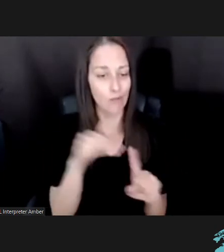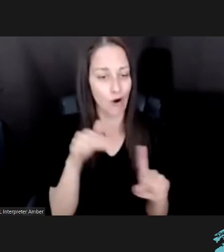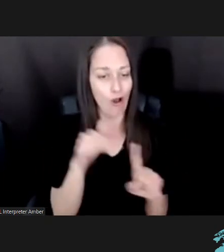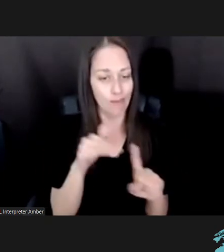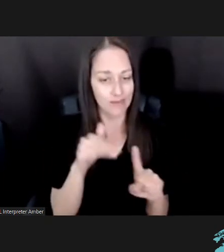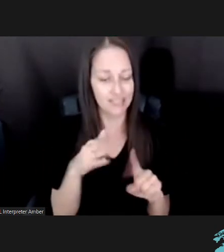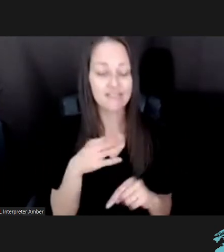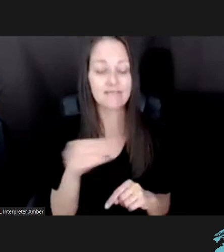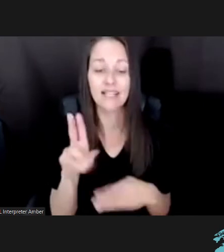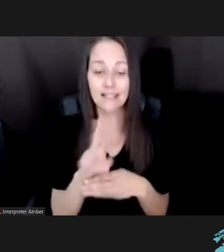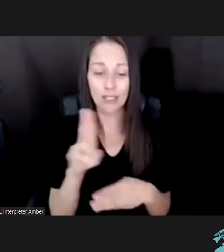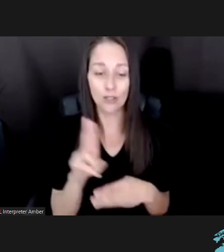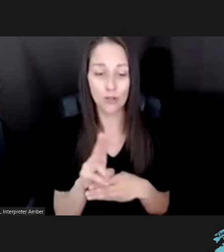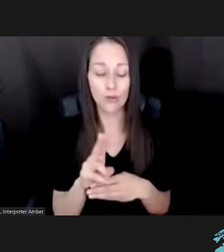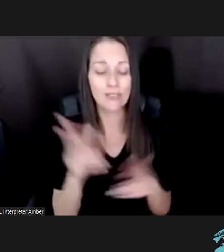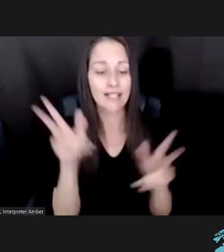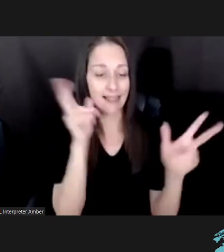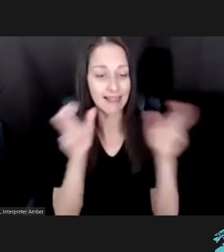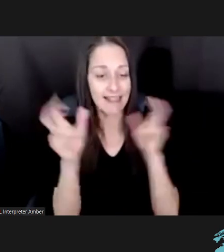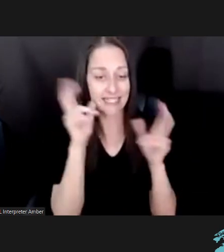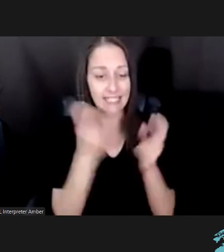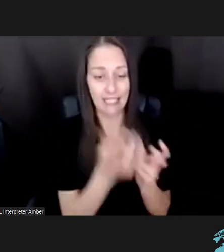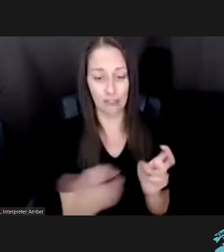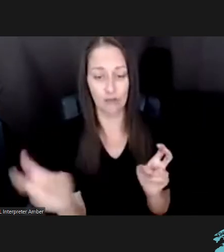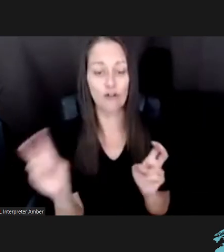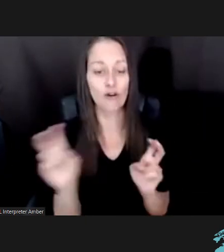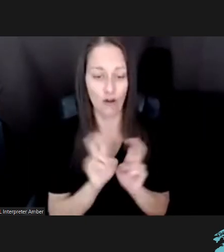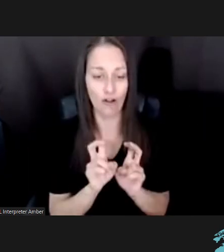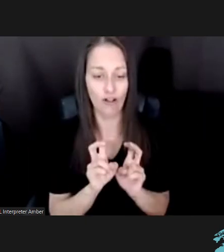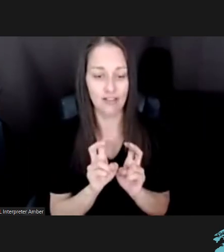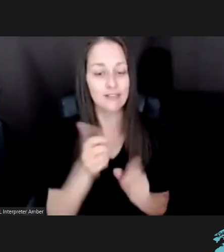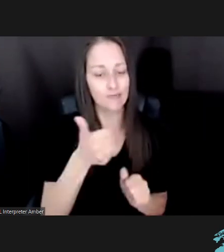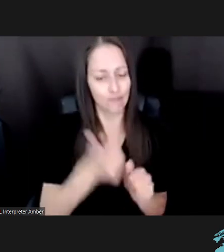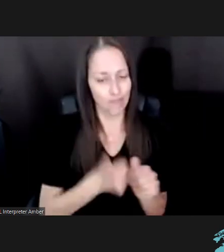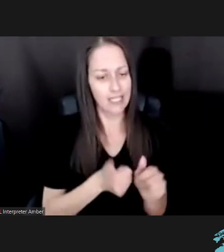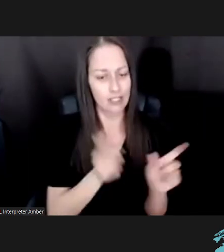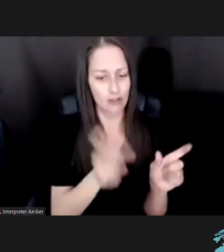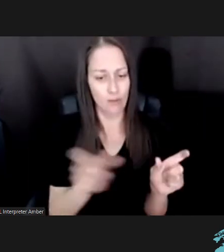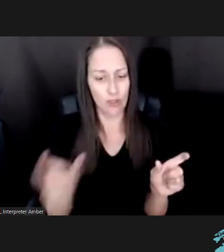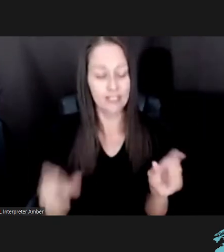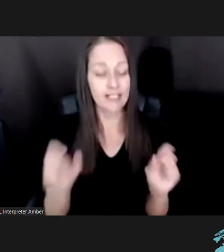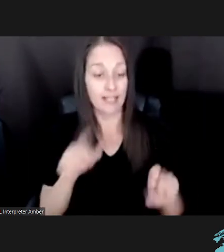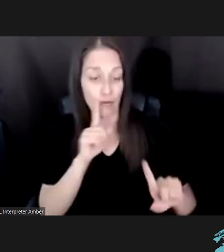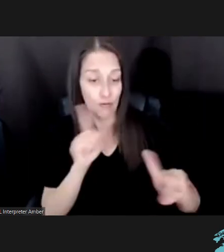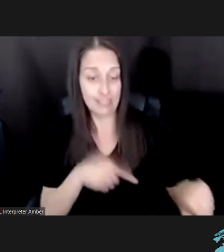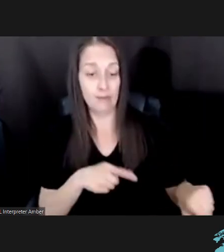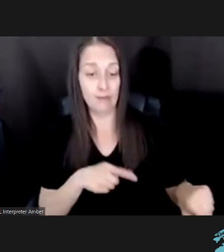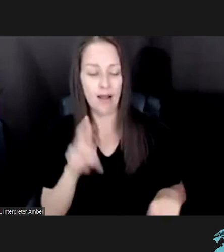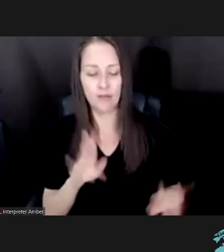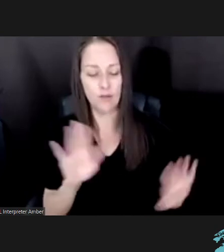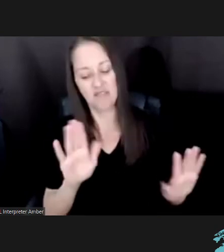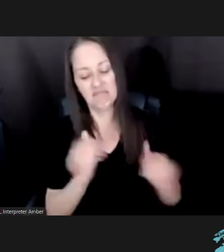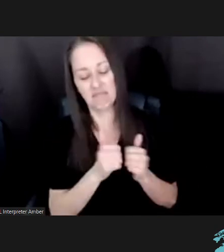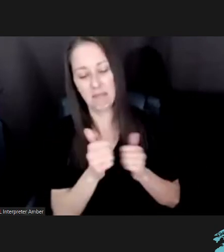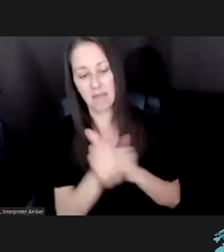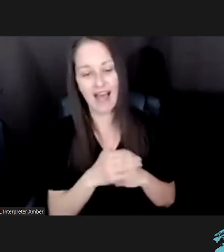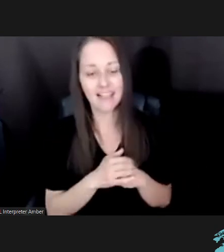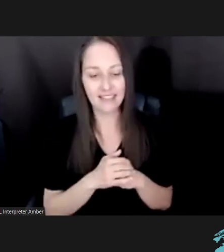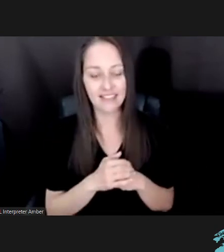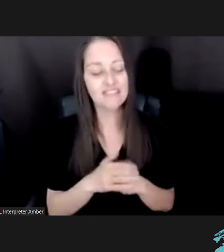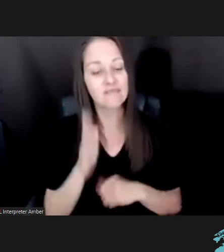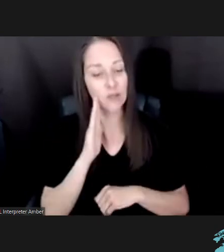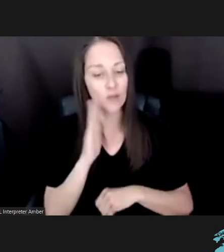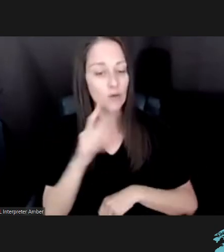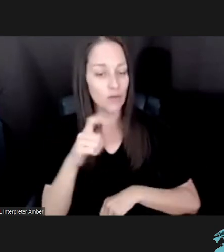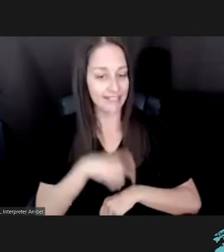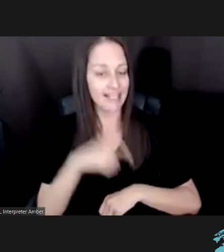circle format to give each person the opportunity to respond or pass. Your facilitator will be timing responses to